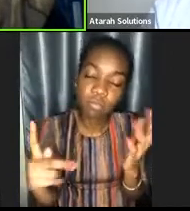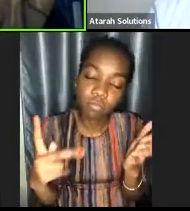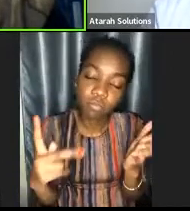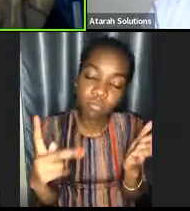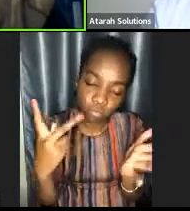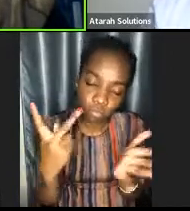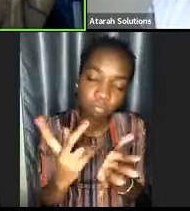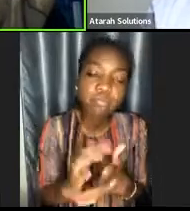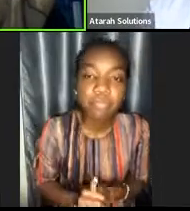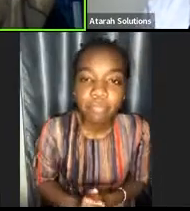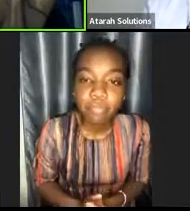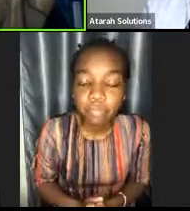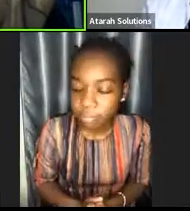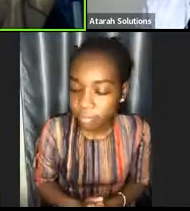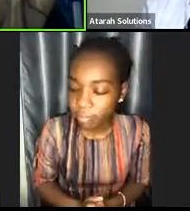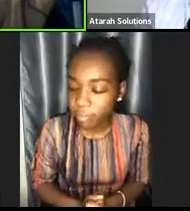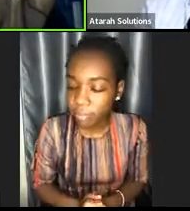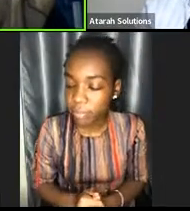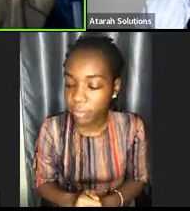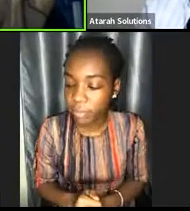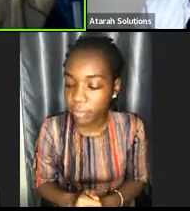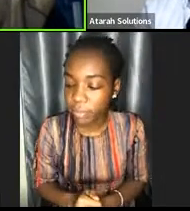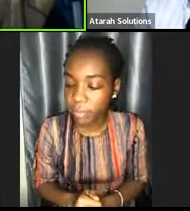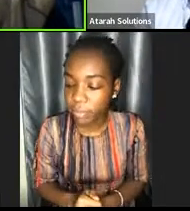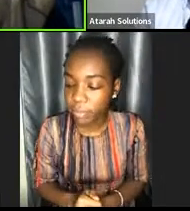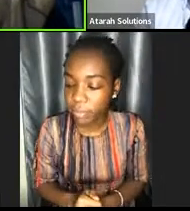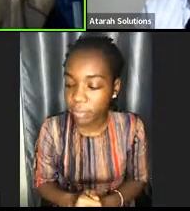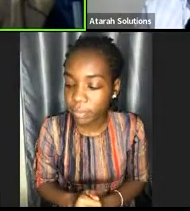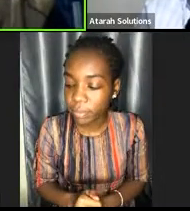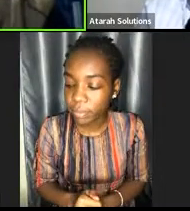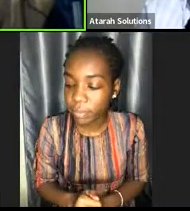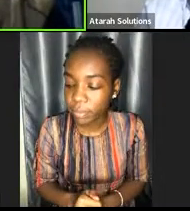However, if it's a court